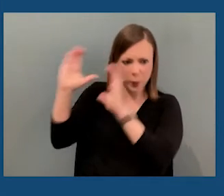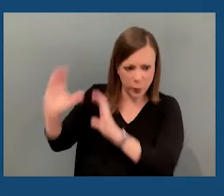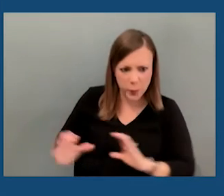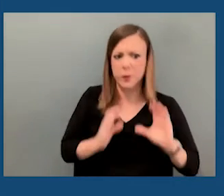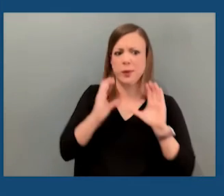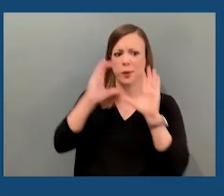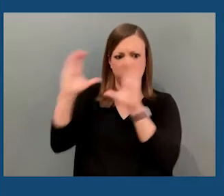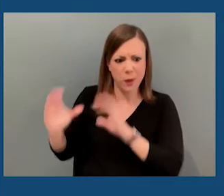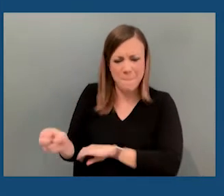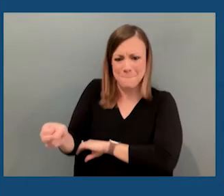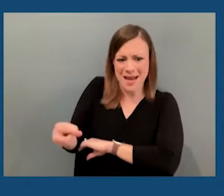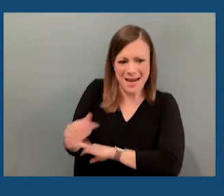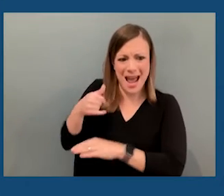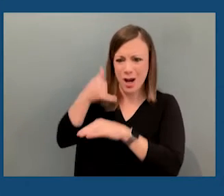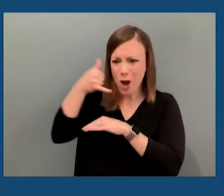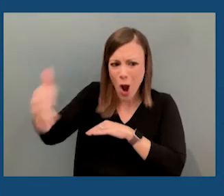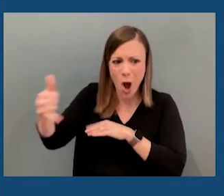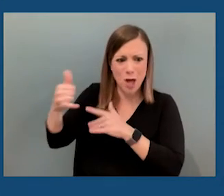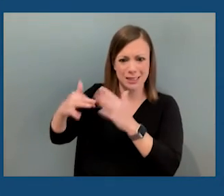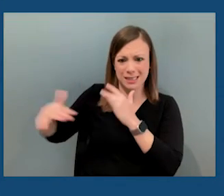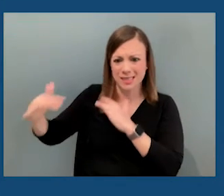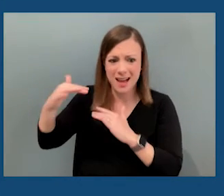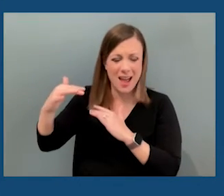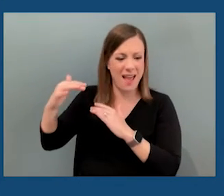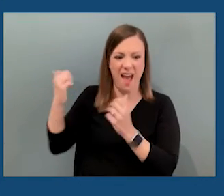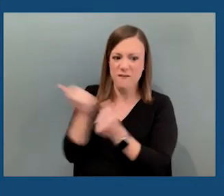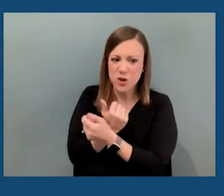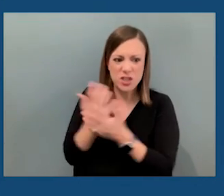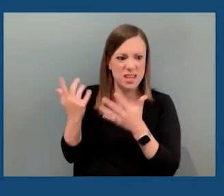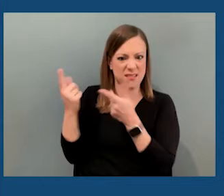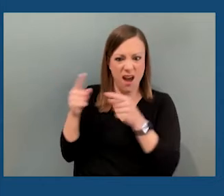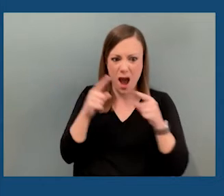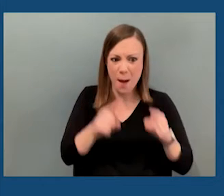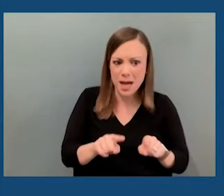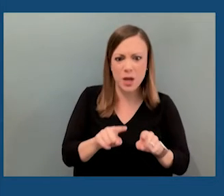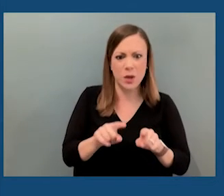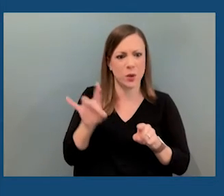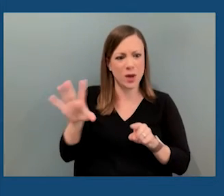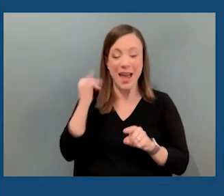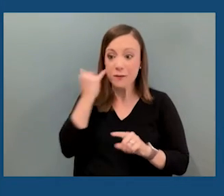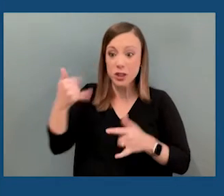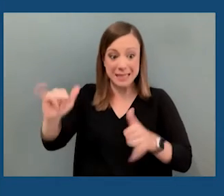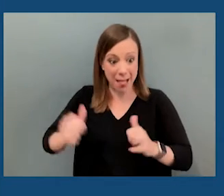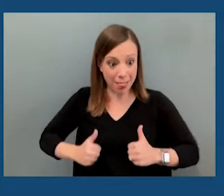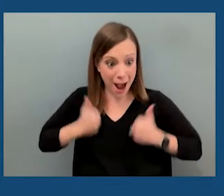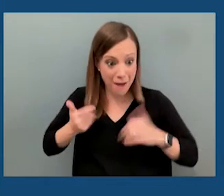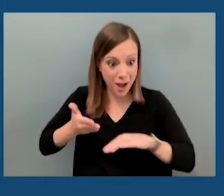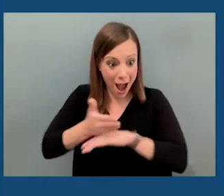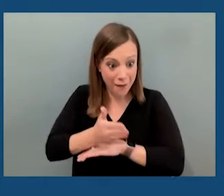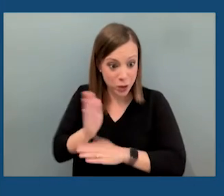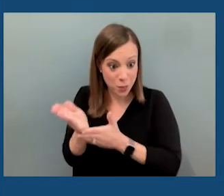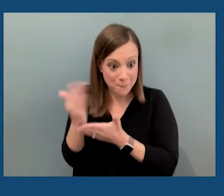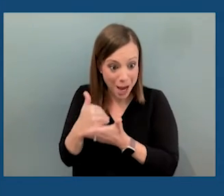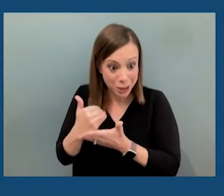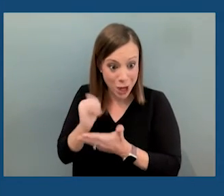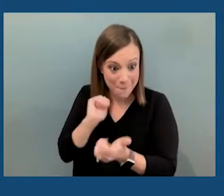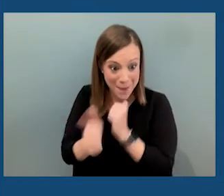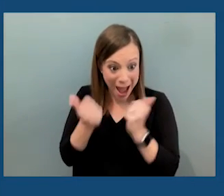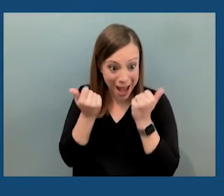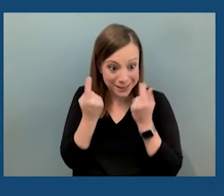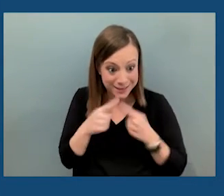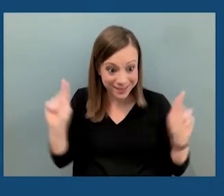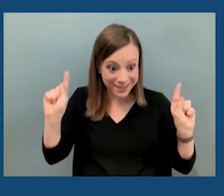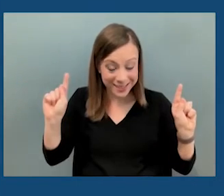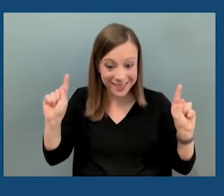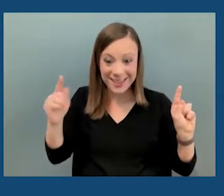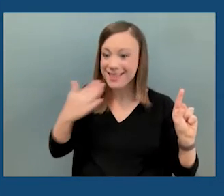midnight calls were the early ones. They went on all night. So if you're still alive after that budget, let's give a round of applause to the Secretary